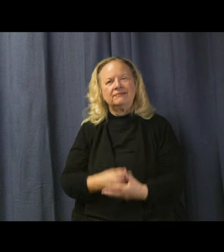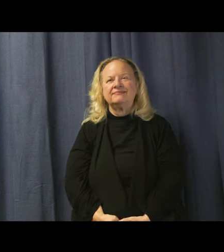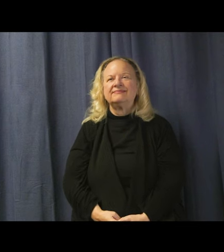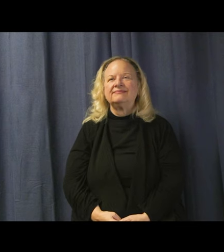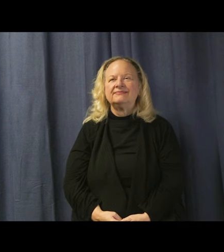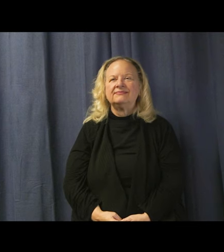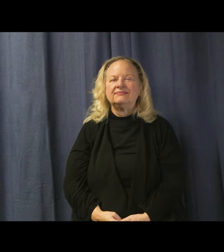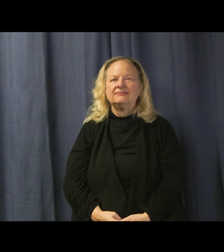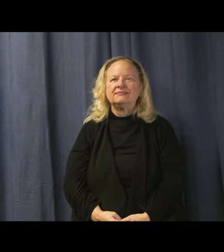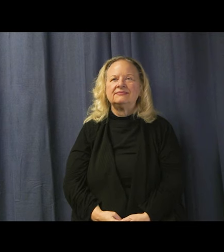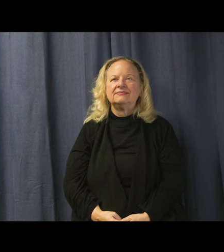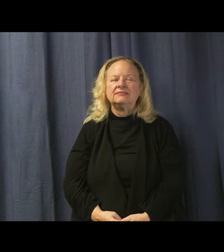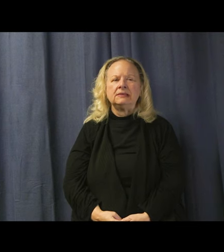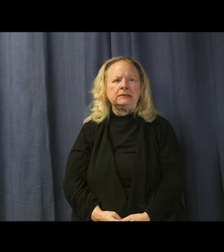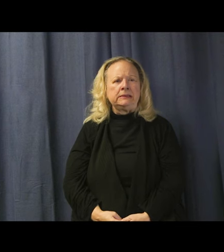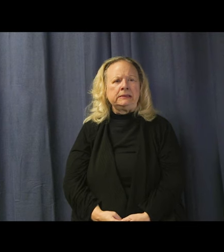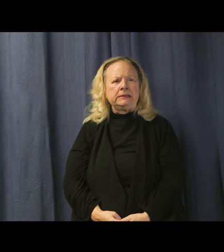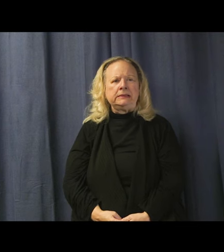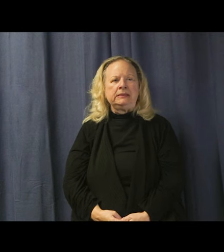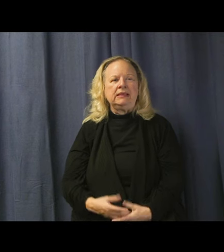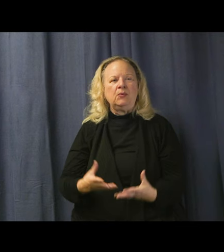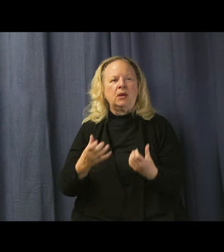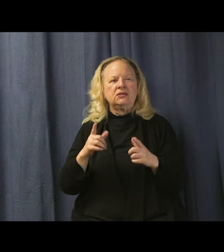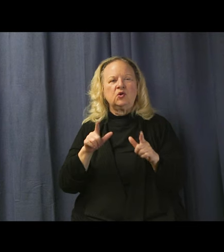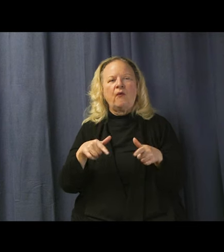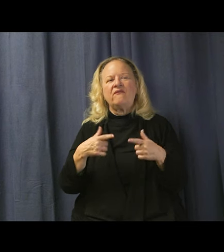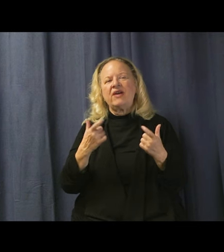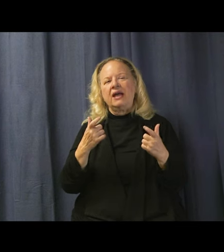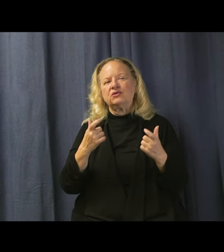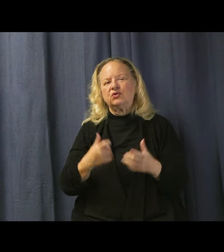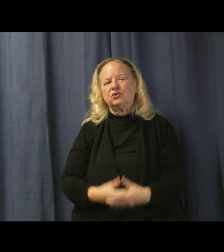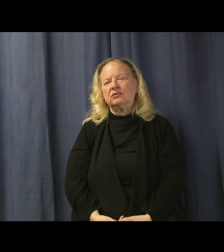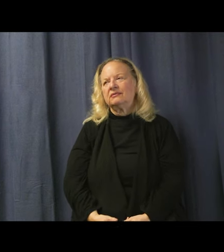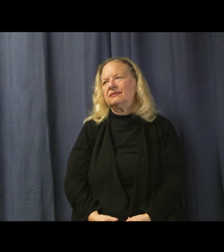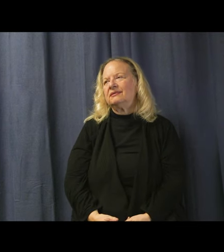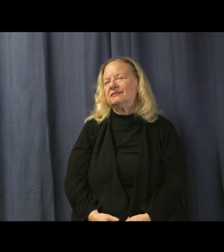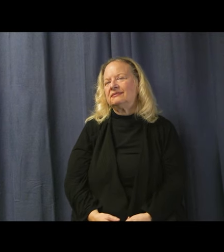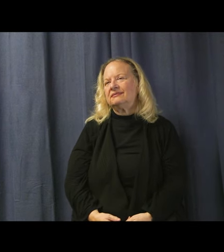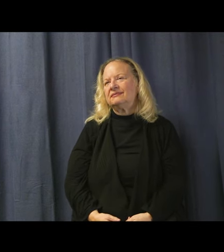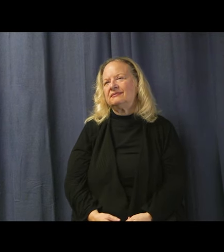Oh, wow, yeah, I got some really good stuff coming. Okay, now,